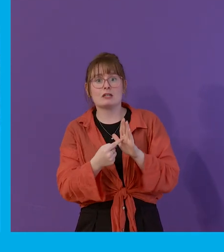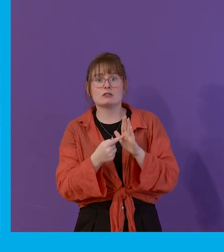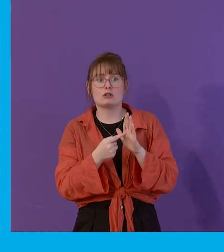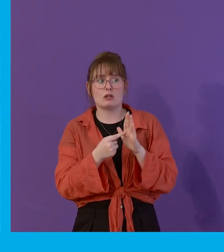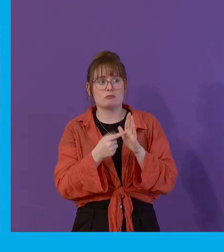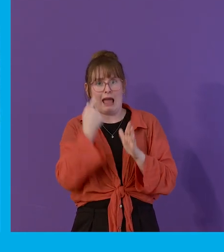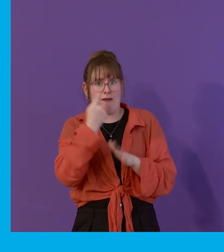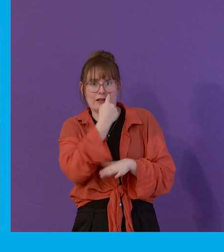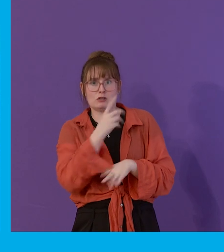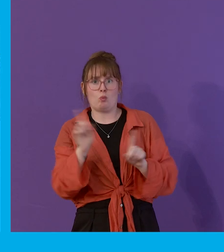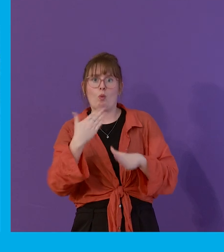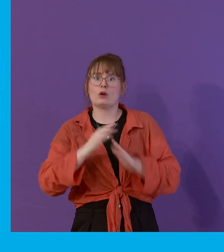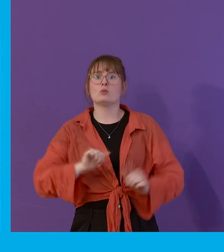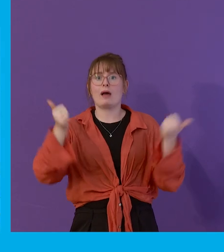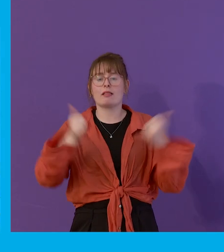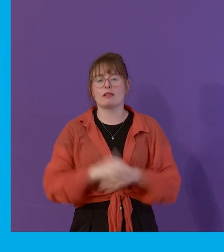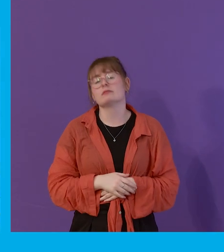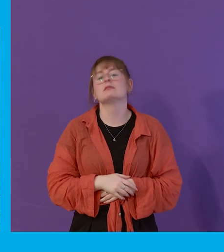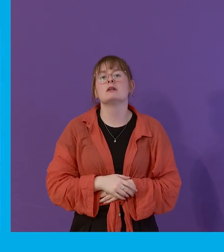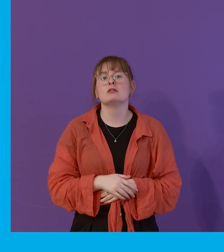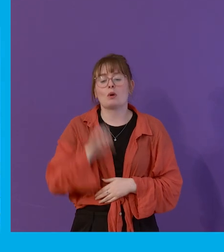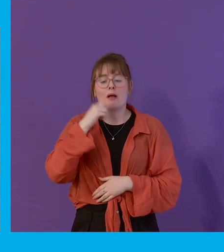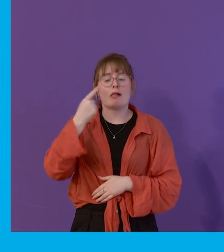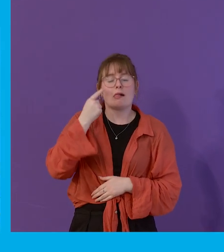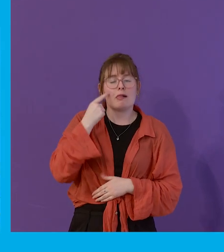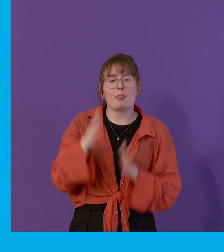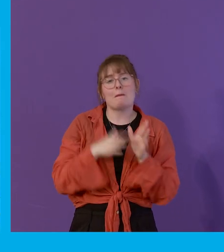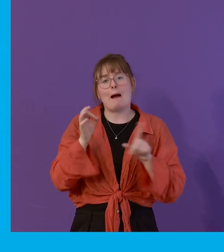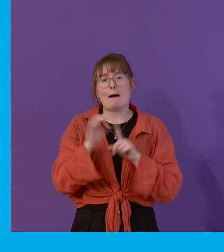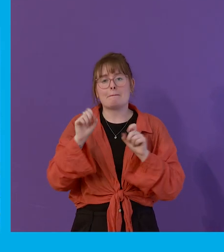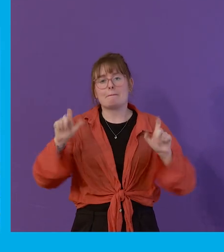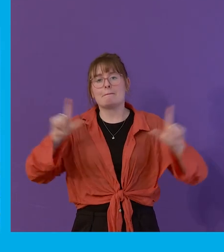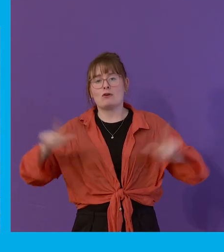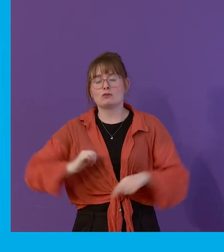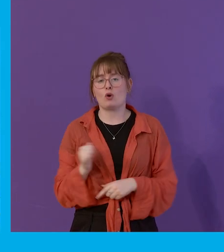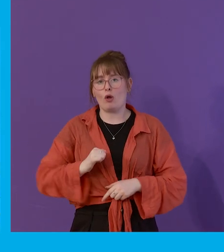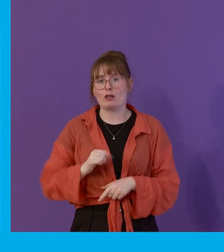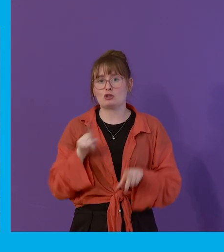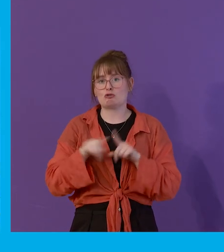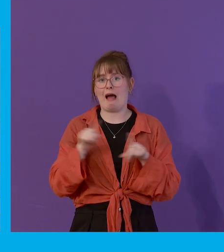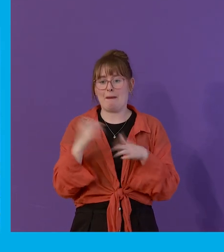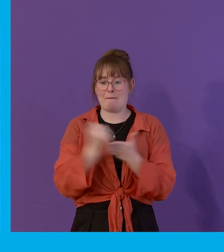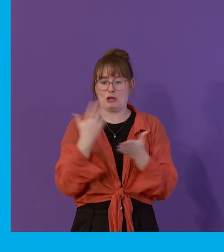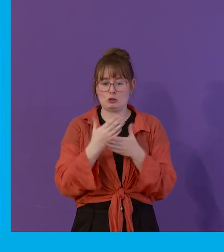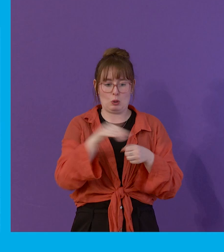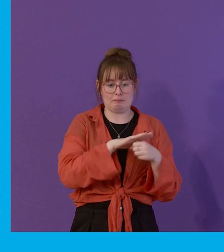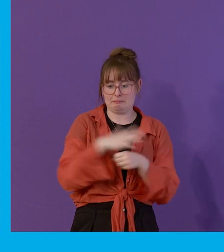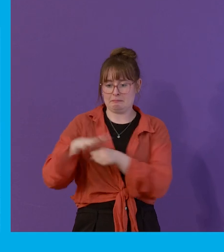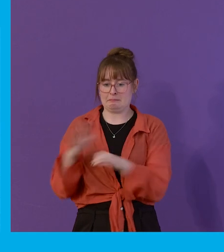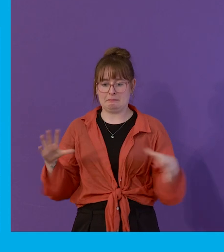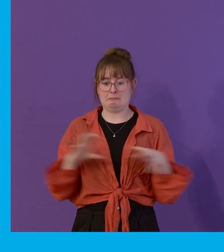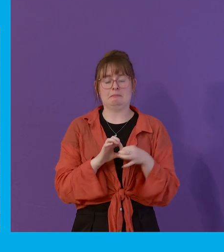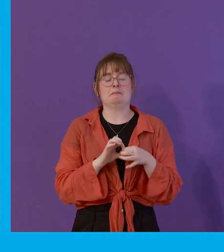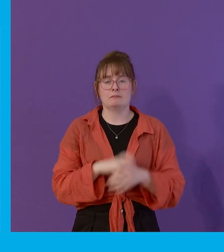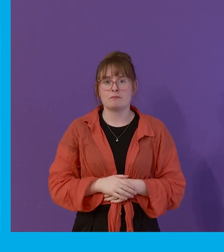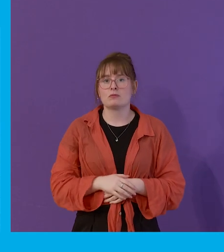place. Okay, so we've got to have a look at those lines on the map and erase them a bit. Yeah. Jonathan, you've got your hand up. I'll bring you